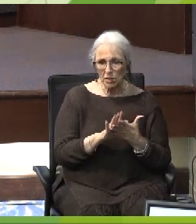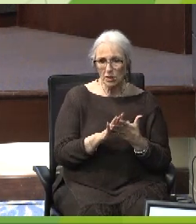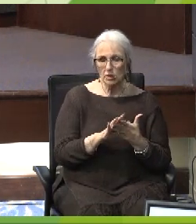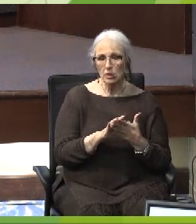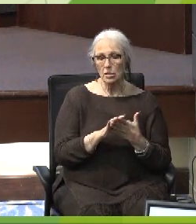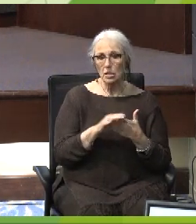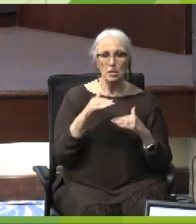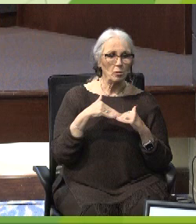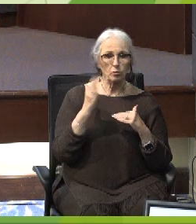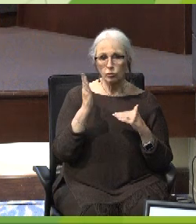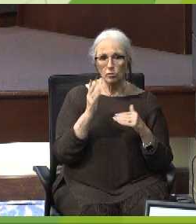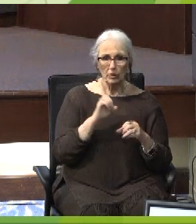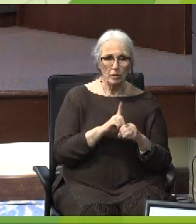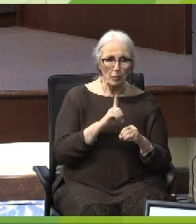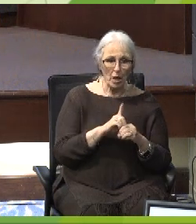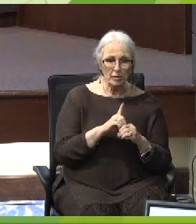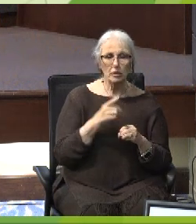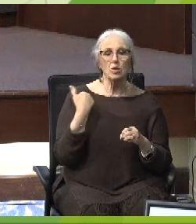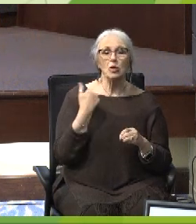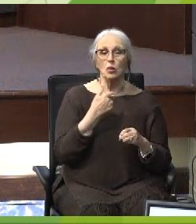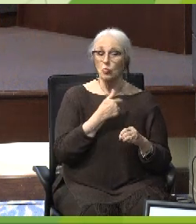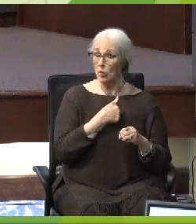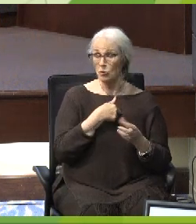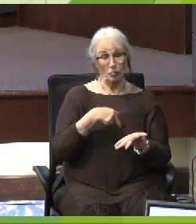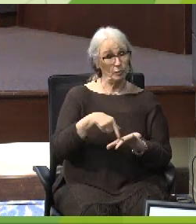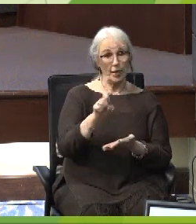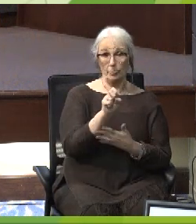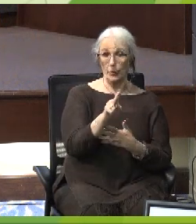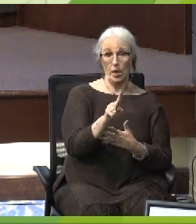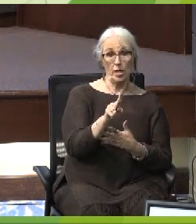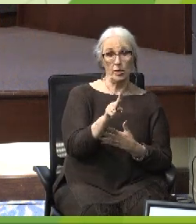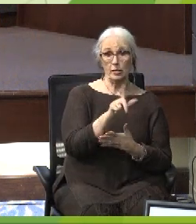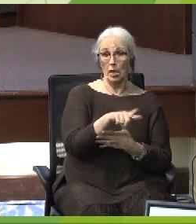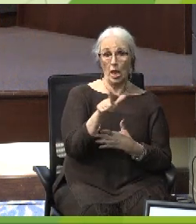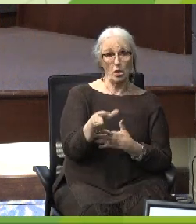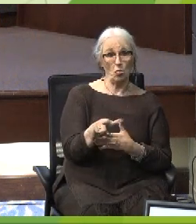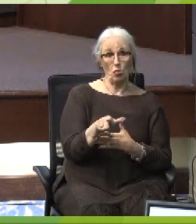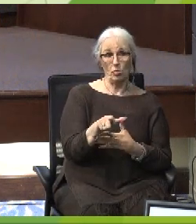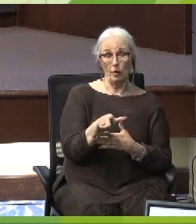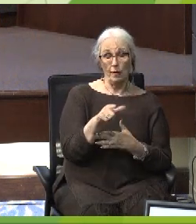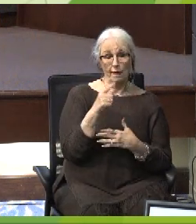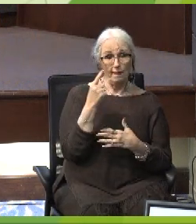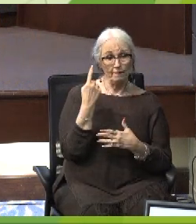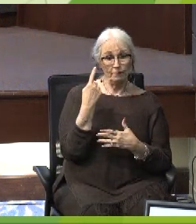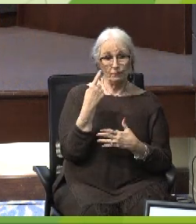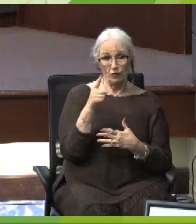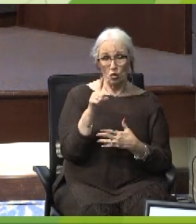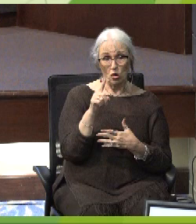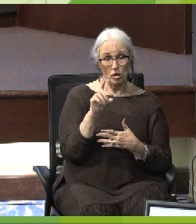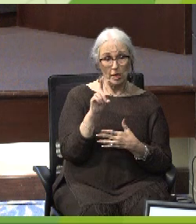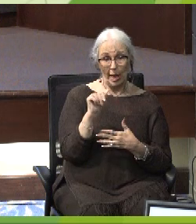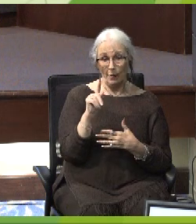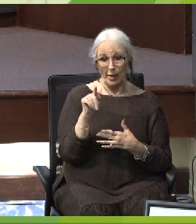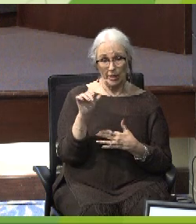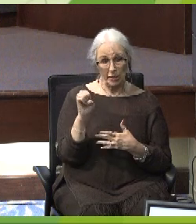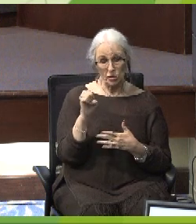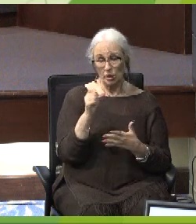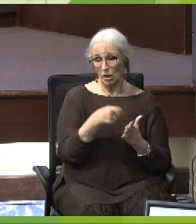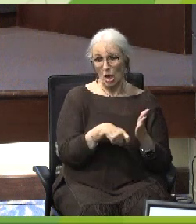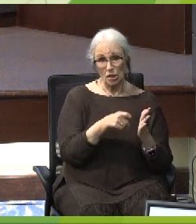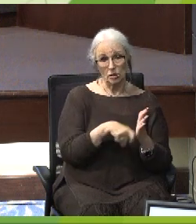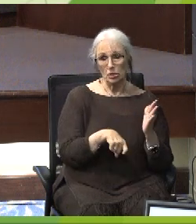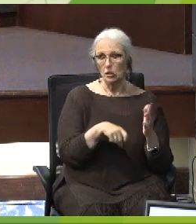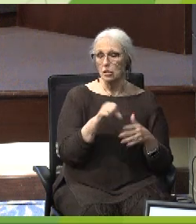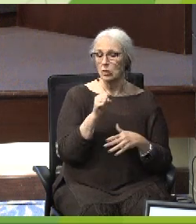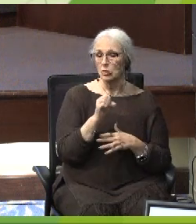excess of what the deposit is, we'll straight up reimburse the landlord for those missed costs.